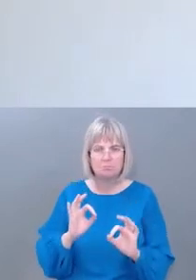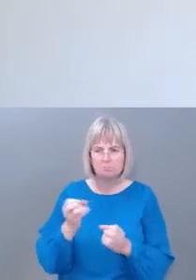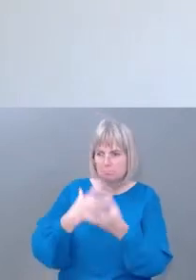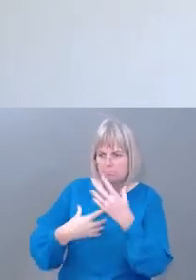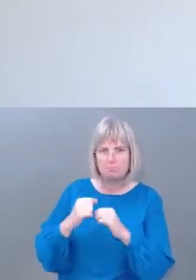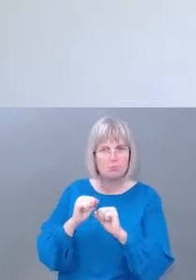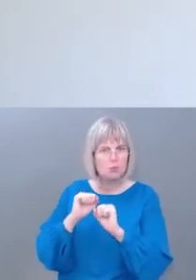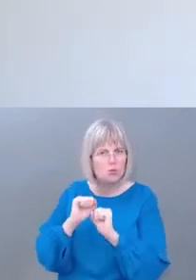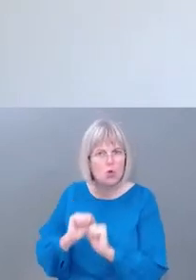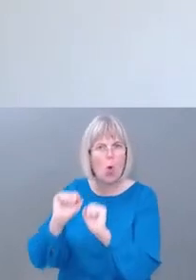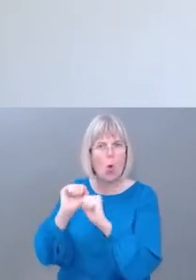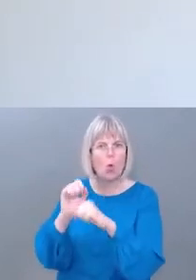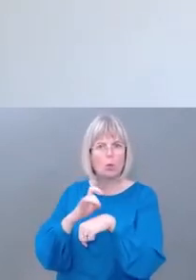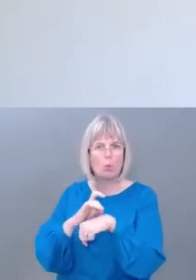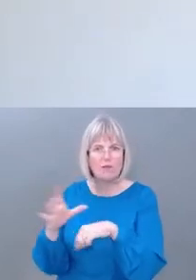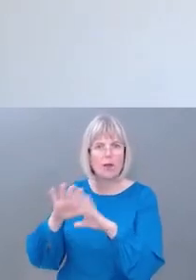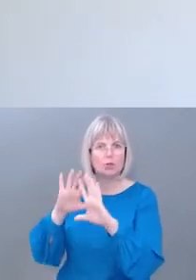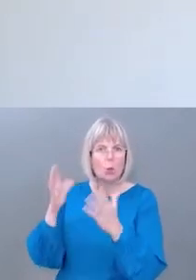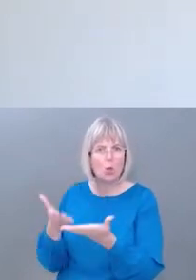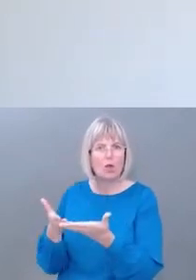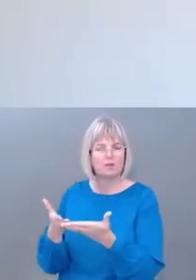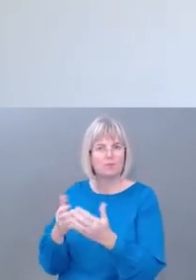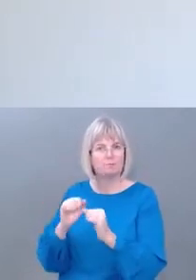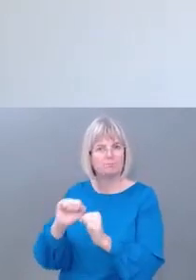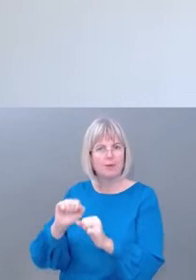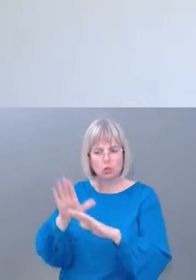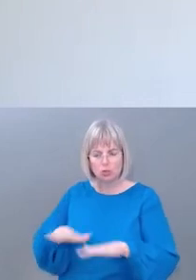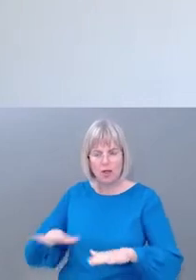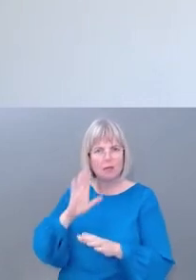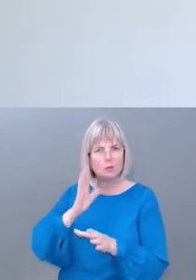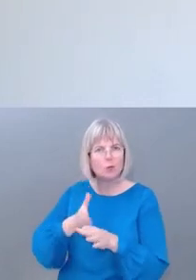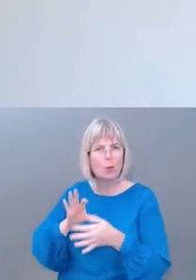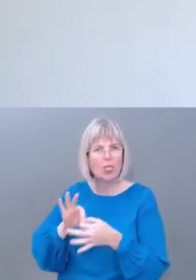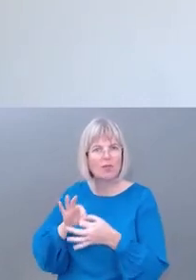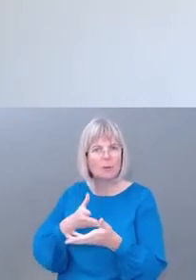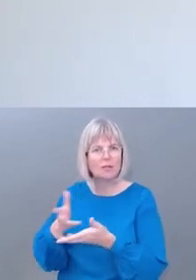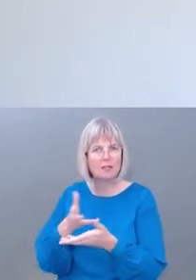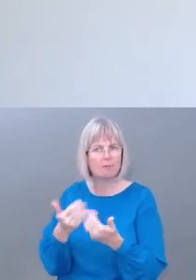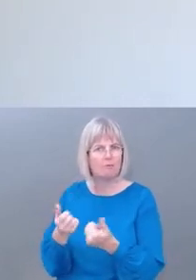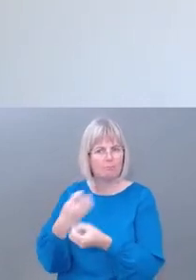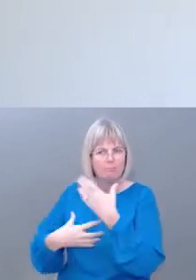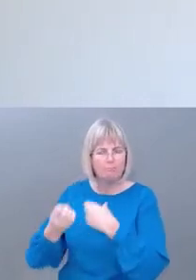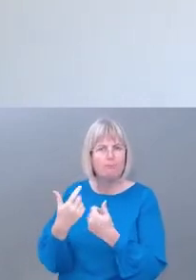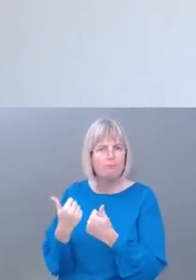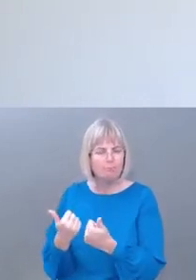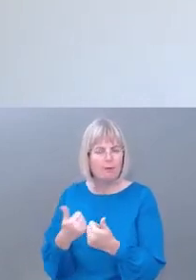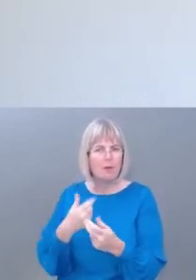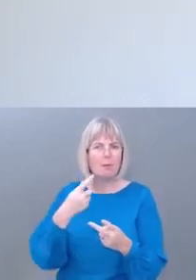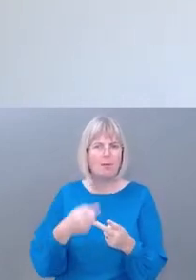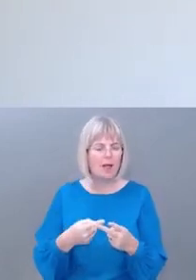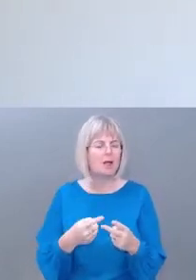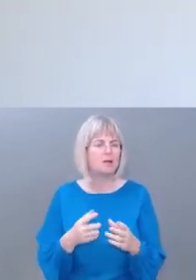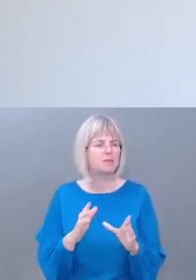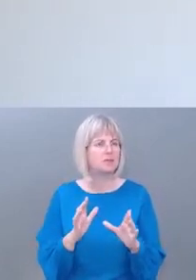kind of professional world and in the world of child psychotherapy, but also I think to hear such an insightful, set